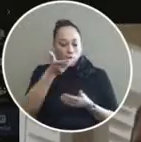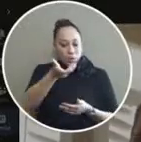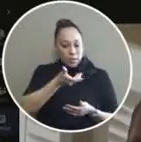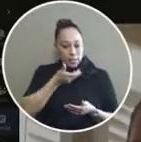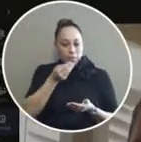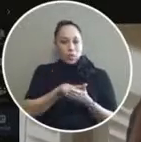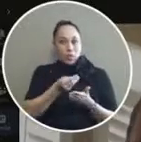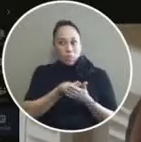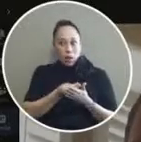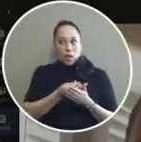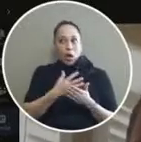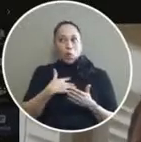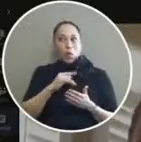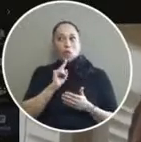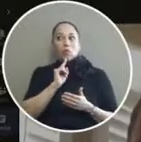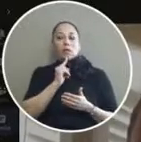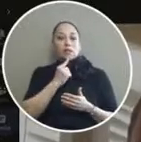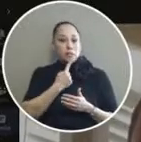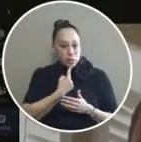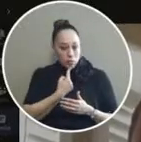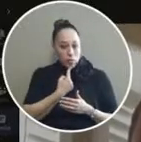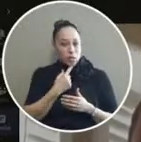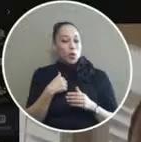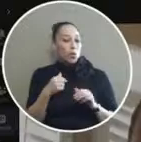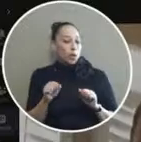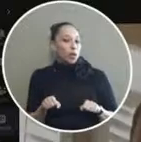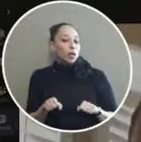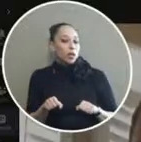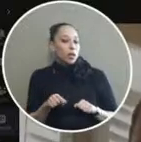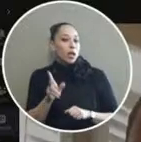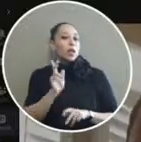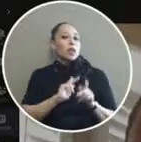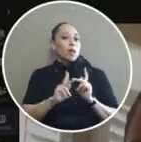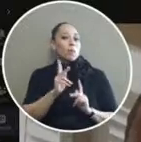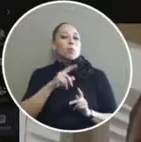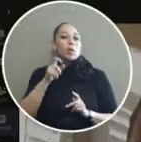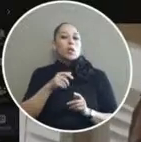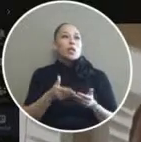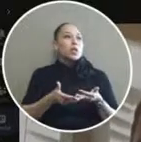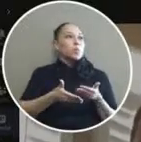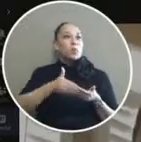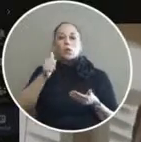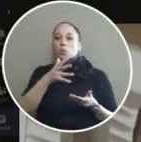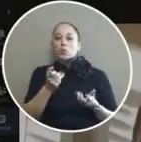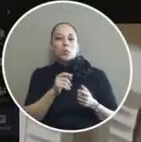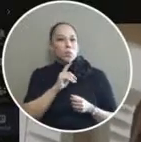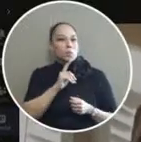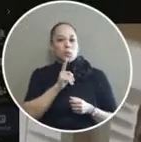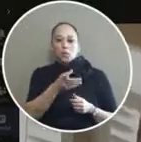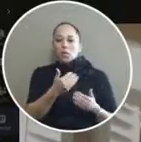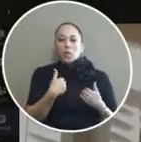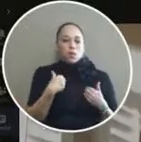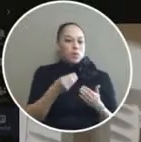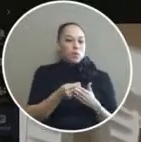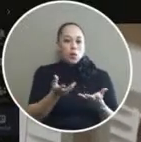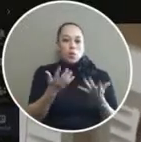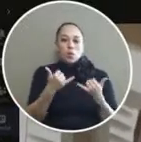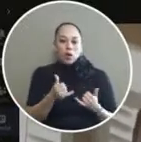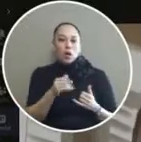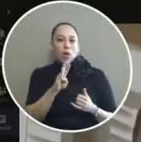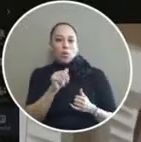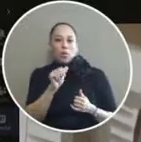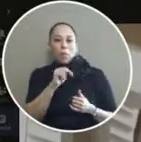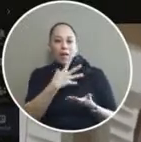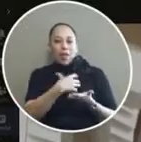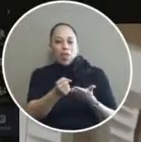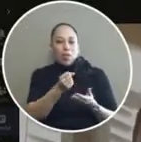funds that we take very seriously, we do. The people that need it the most, we want to make sure they get the dollars. I mean, right now, the food bank's running out of